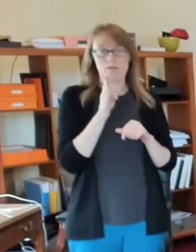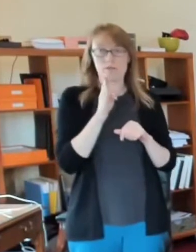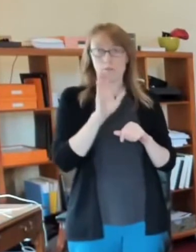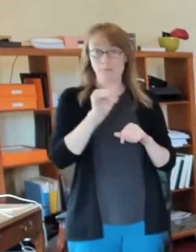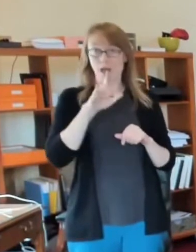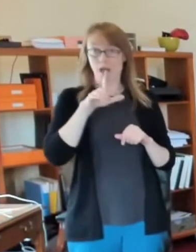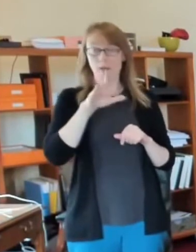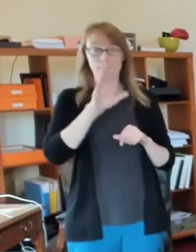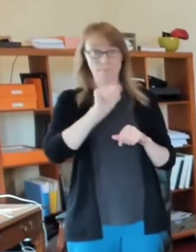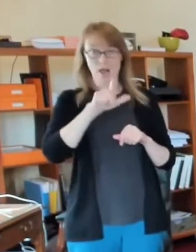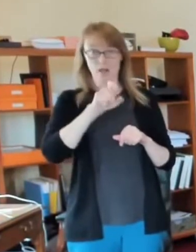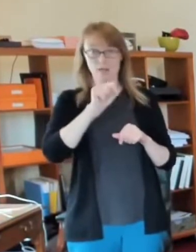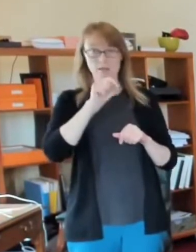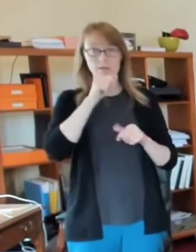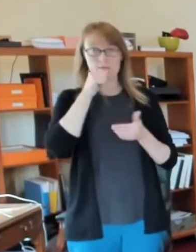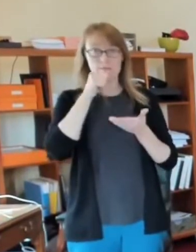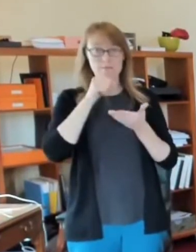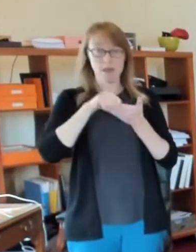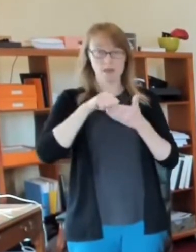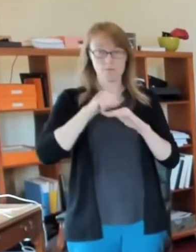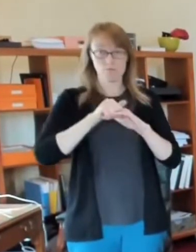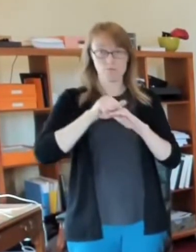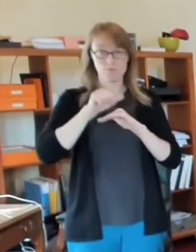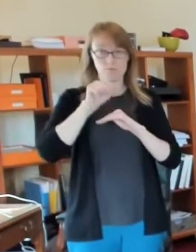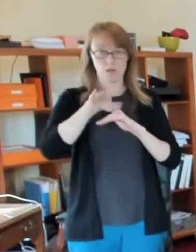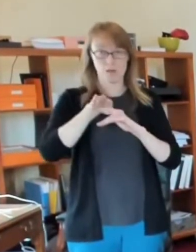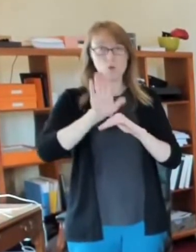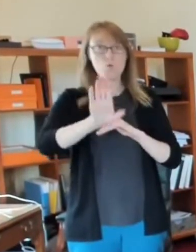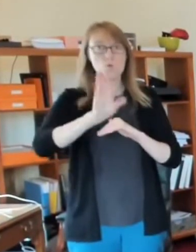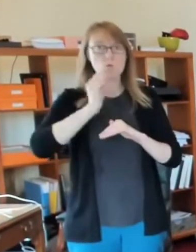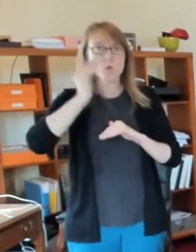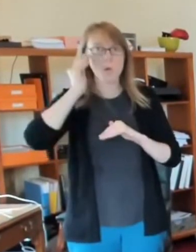Through the U.S. mail, and the mail-in ballot